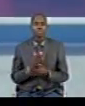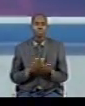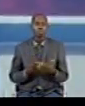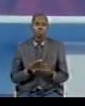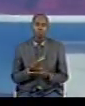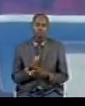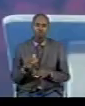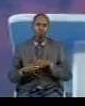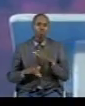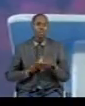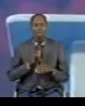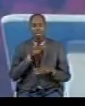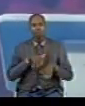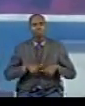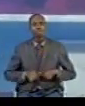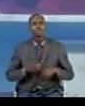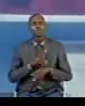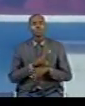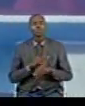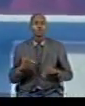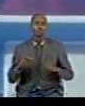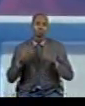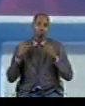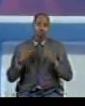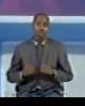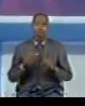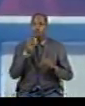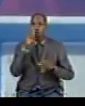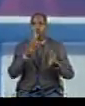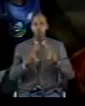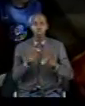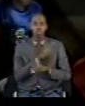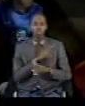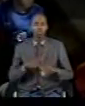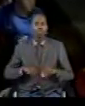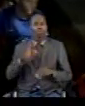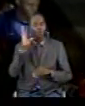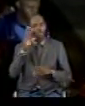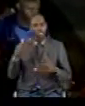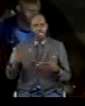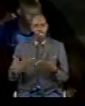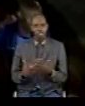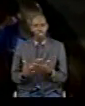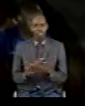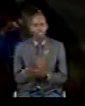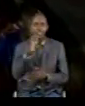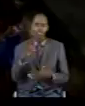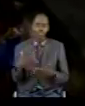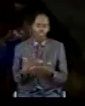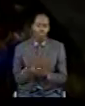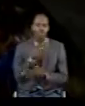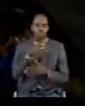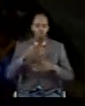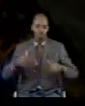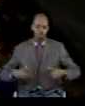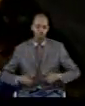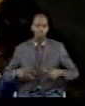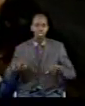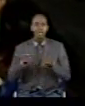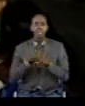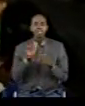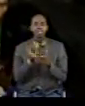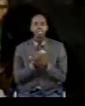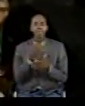then there's no strength. It will renew your youth like that of the eagle. Eagle